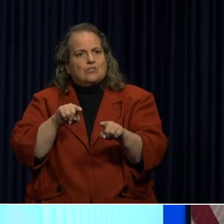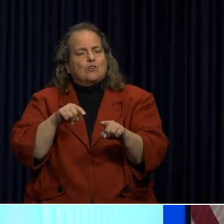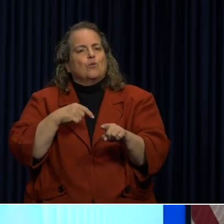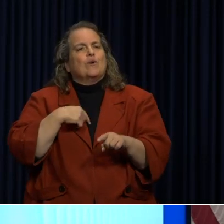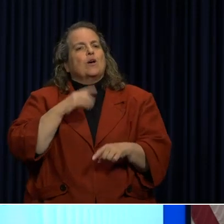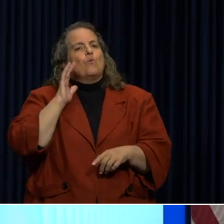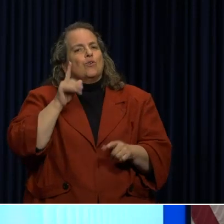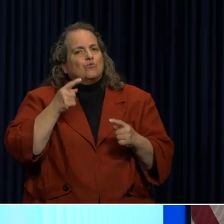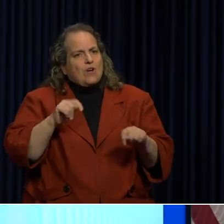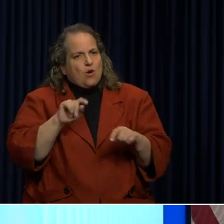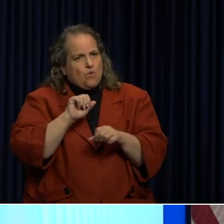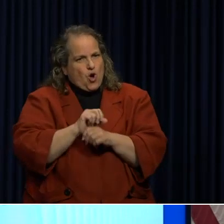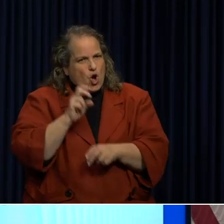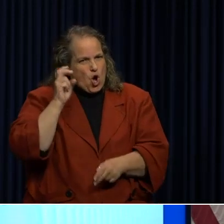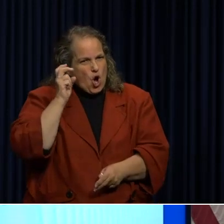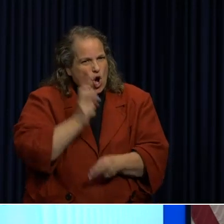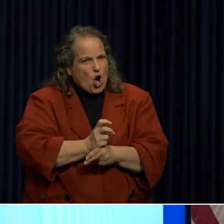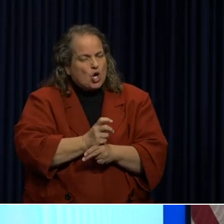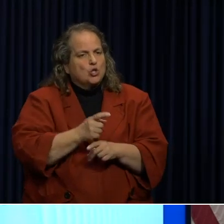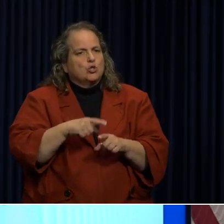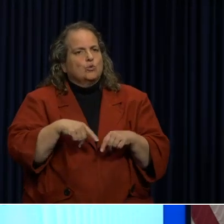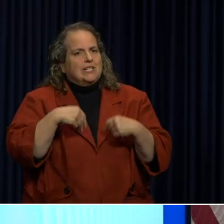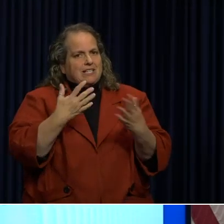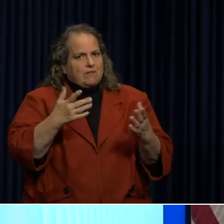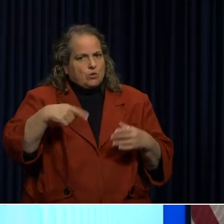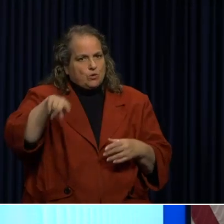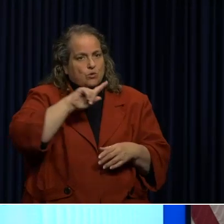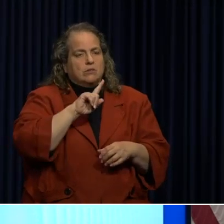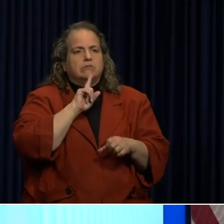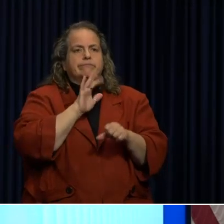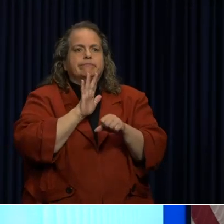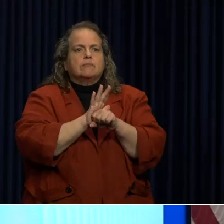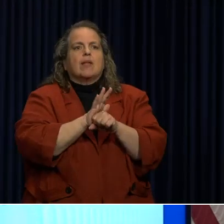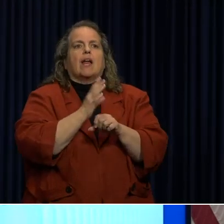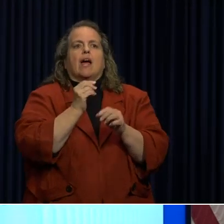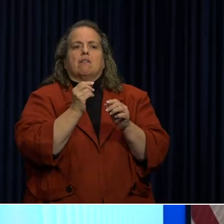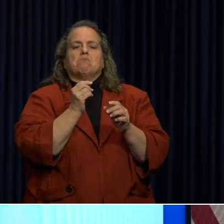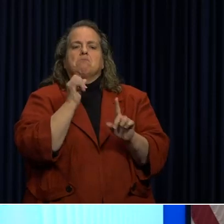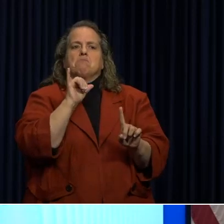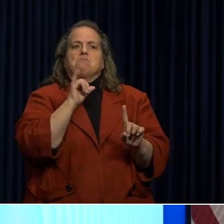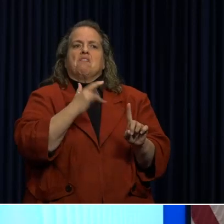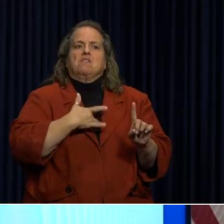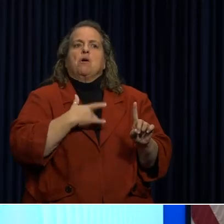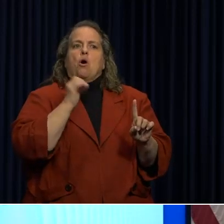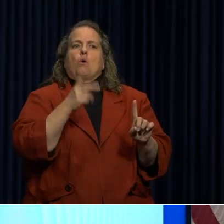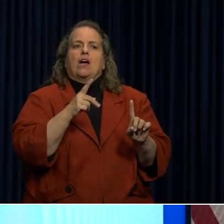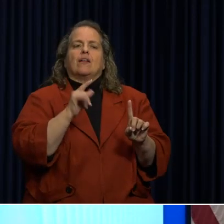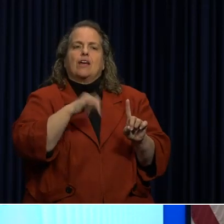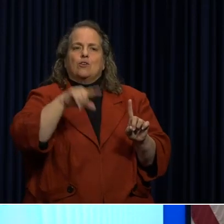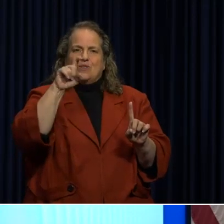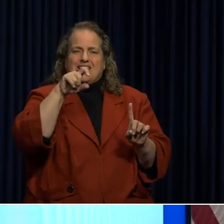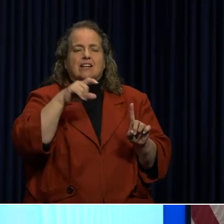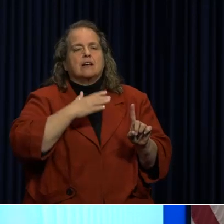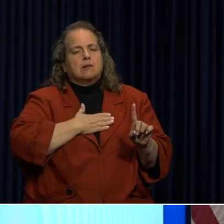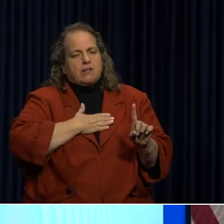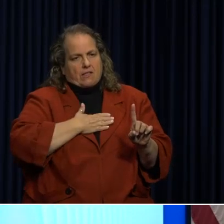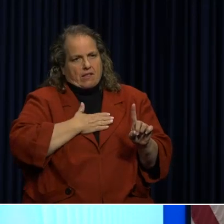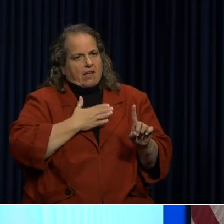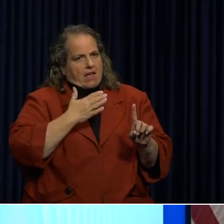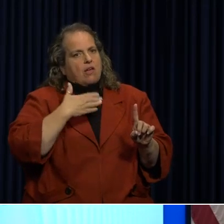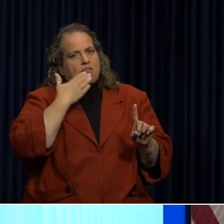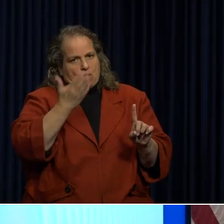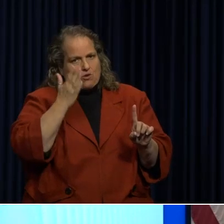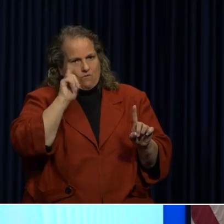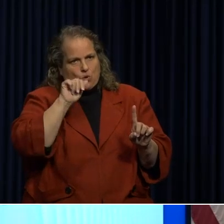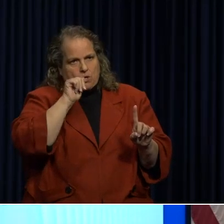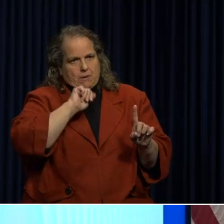as hard as we can to give you the certainty that you need. Thank you for working with us in some measure of patience, because it's difficult on all of us,